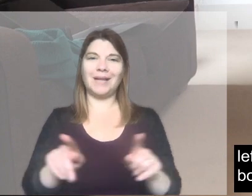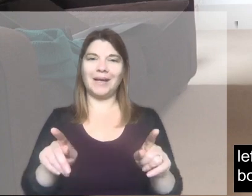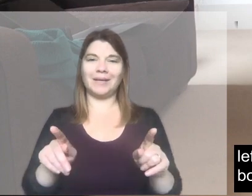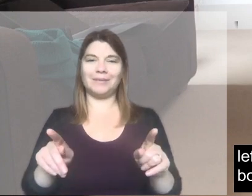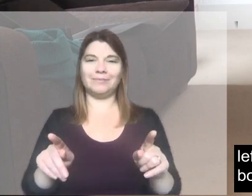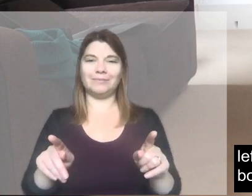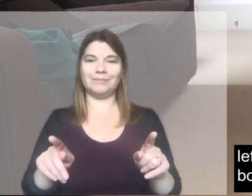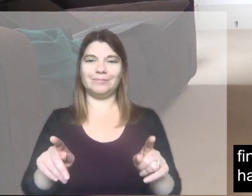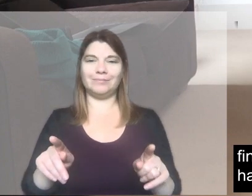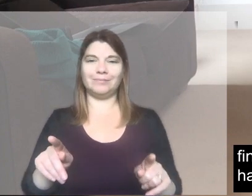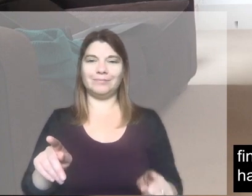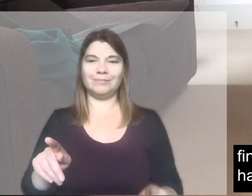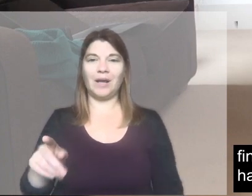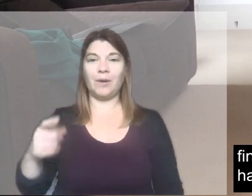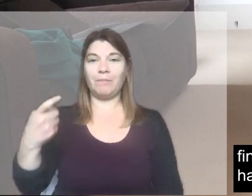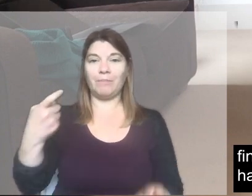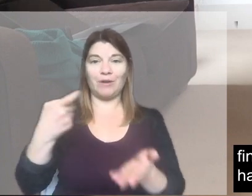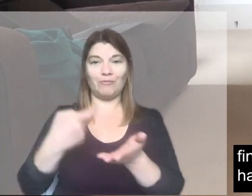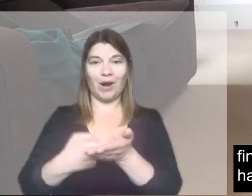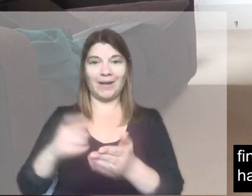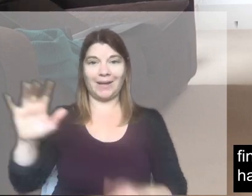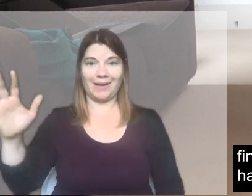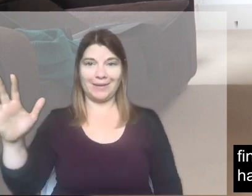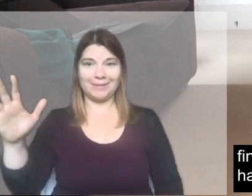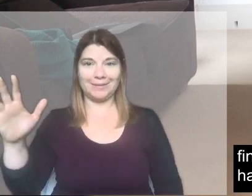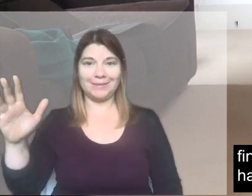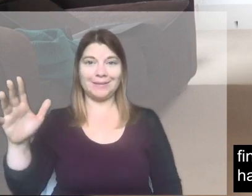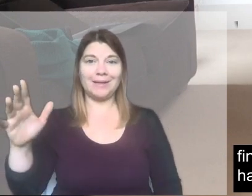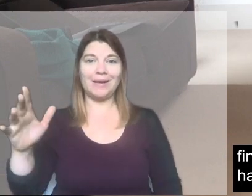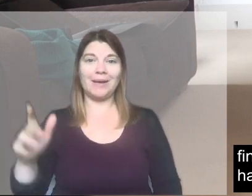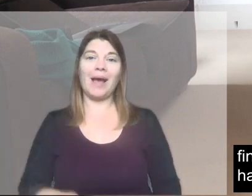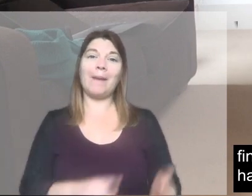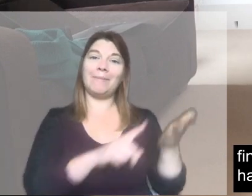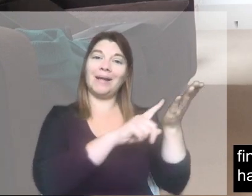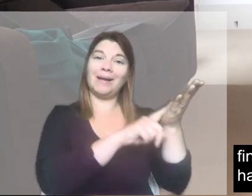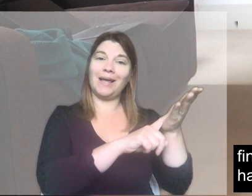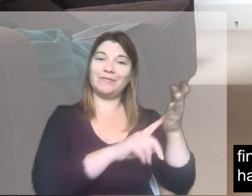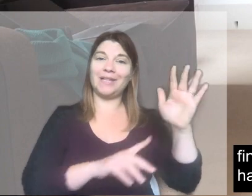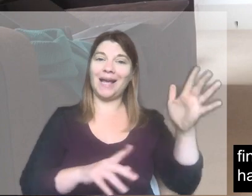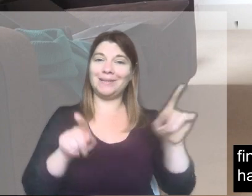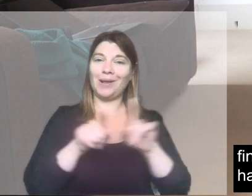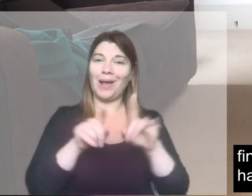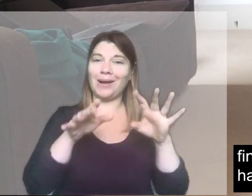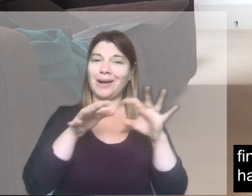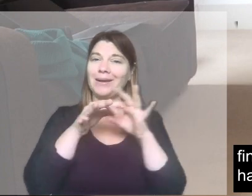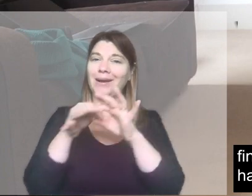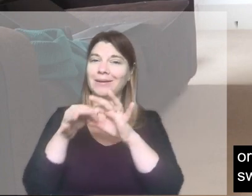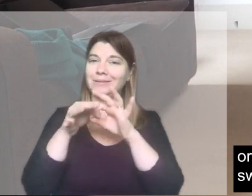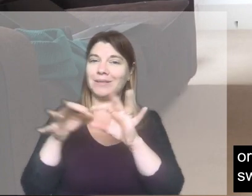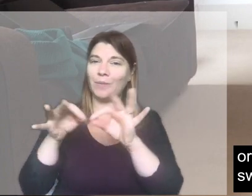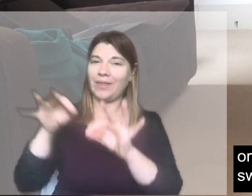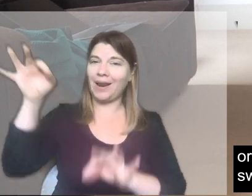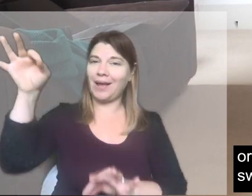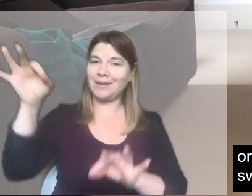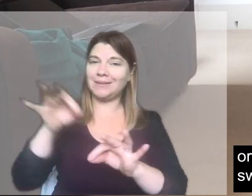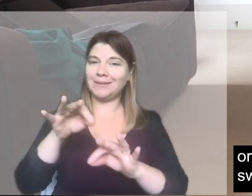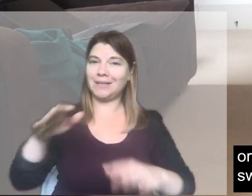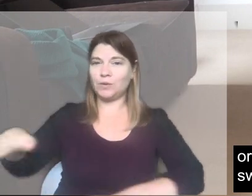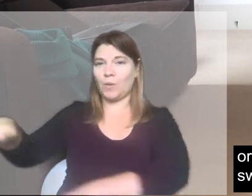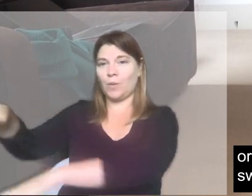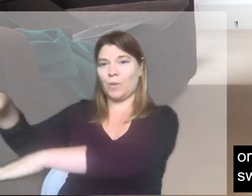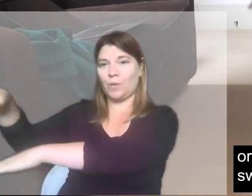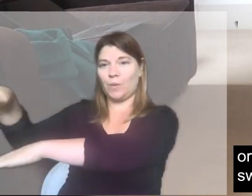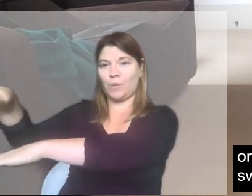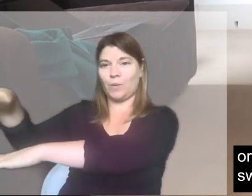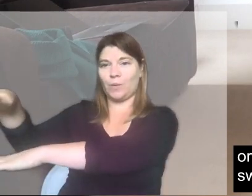but it's like my fingertips of my right hand and my left hand connected by a piece of elastic or string or something